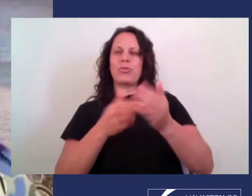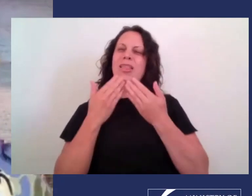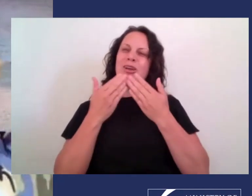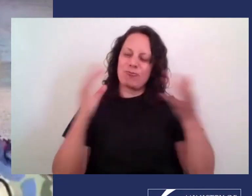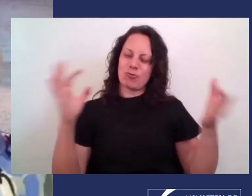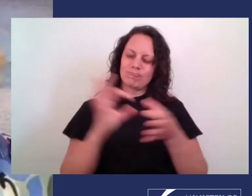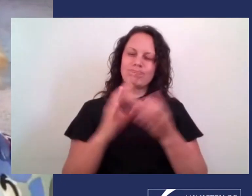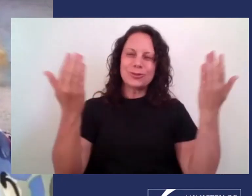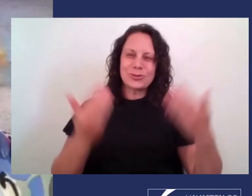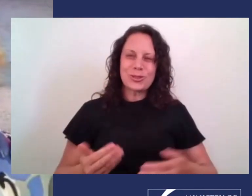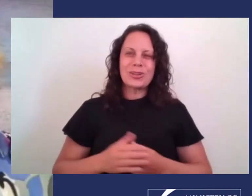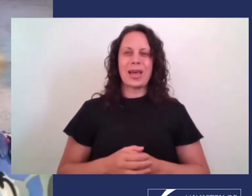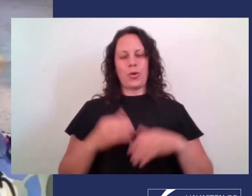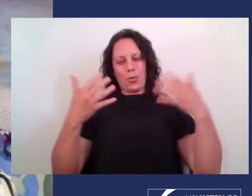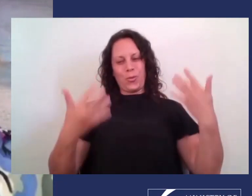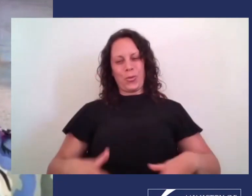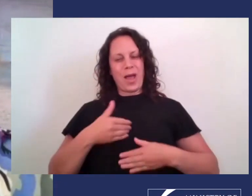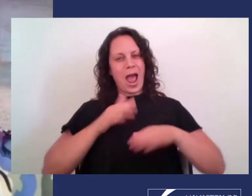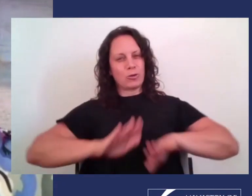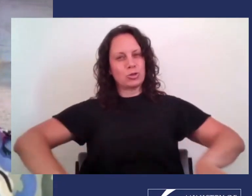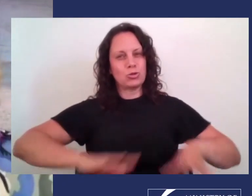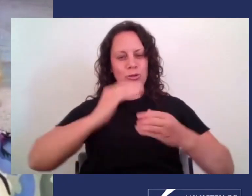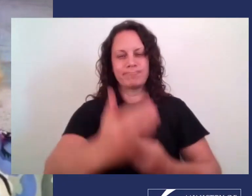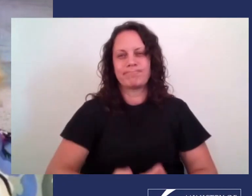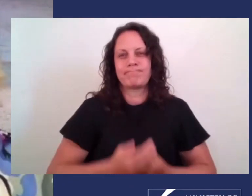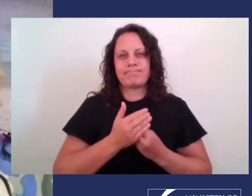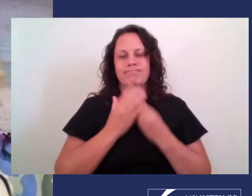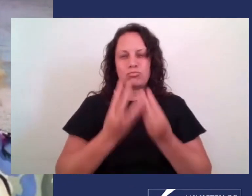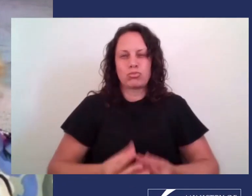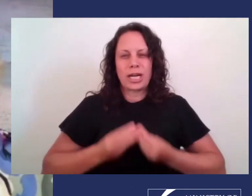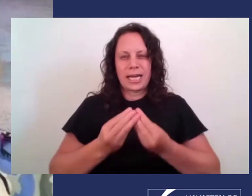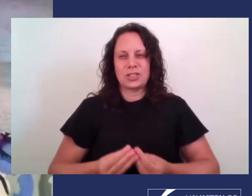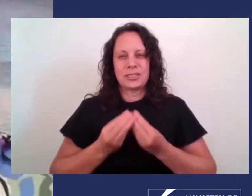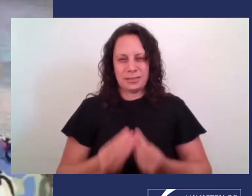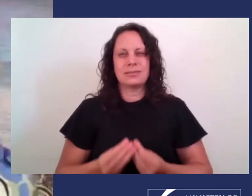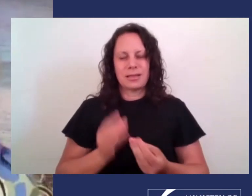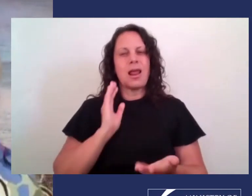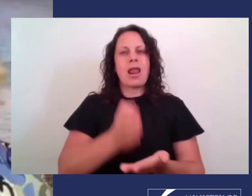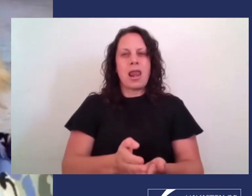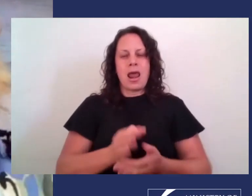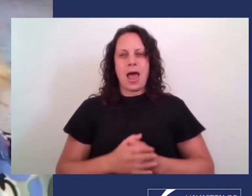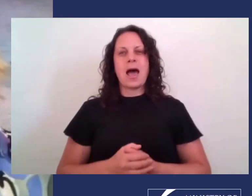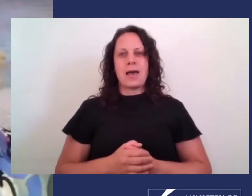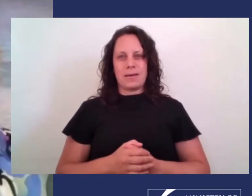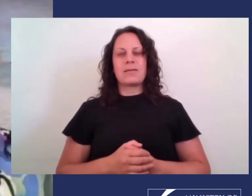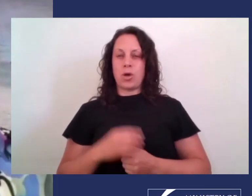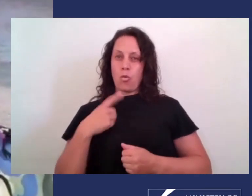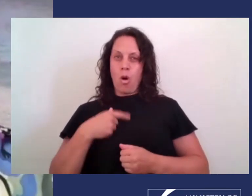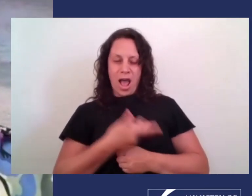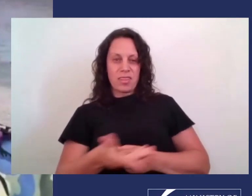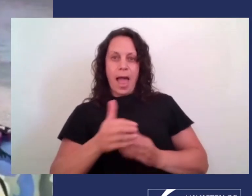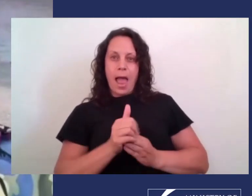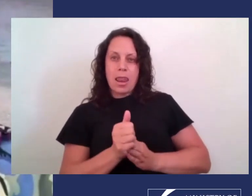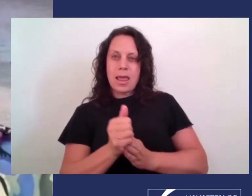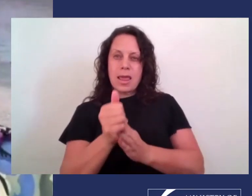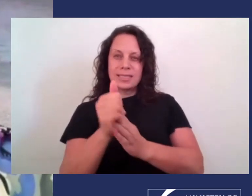Well, he taonga te mokopuna. Our tamariki mokopuna are precious, our rangatira moa pōpō, our